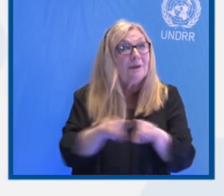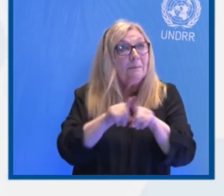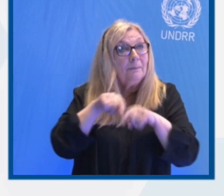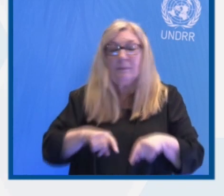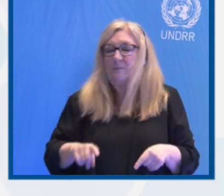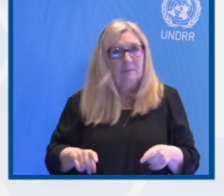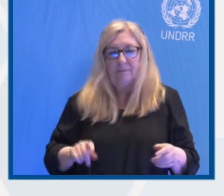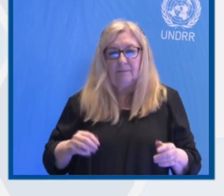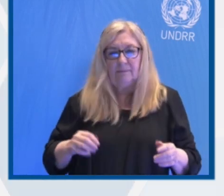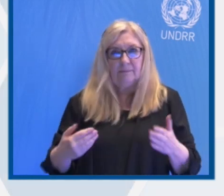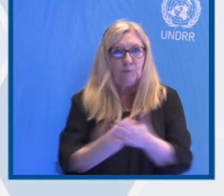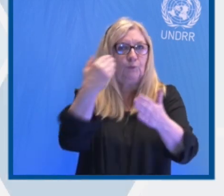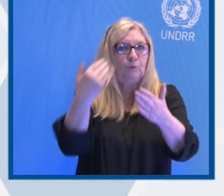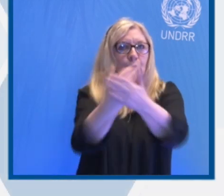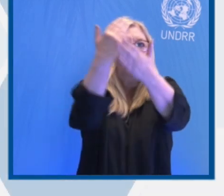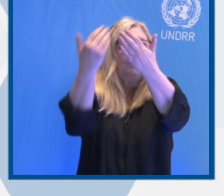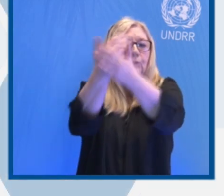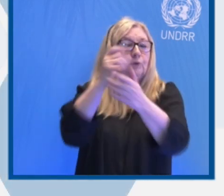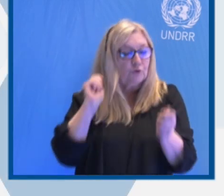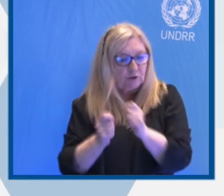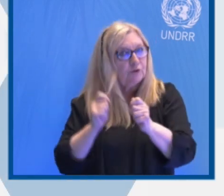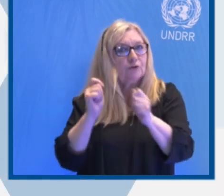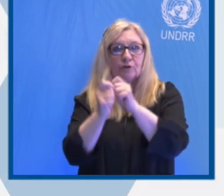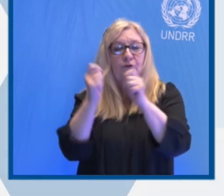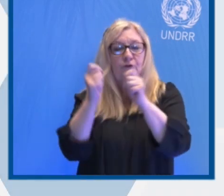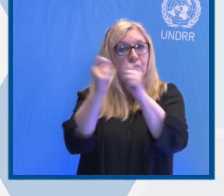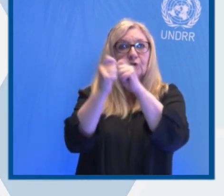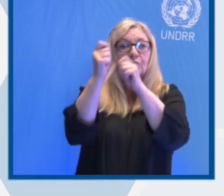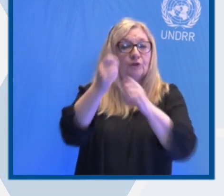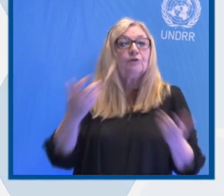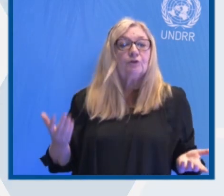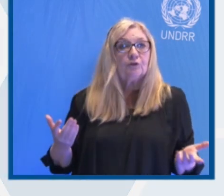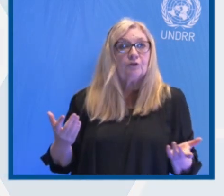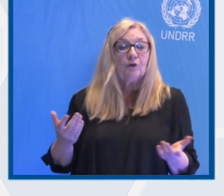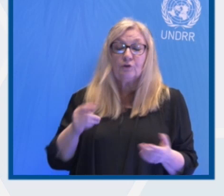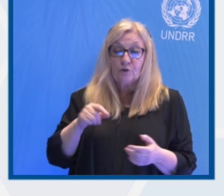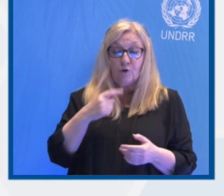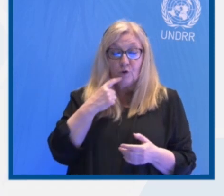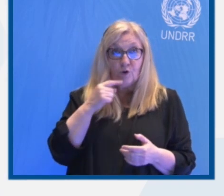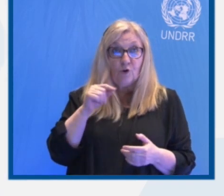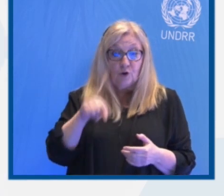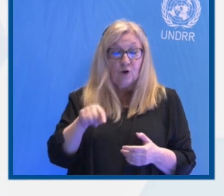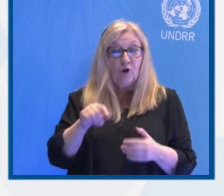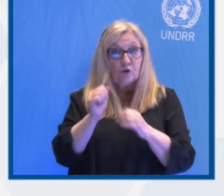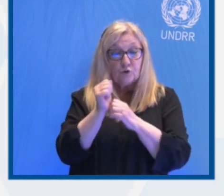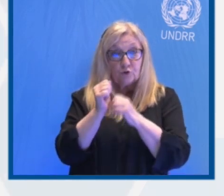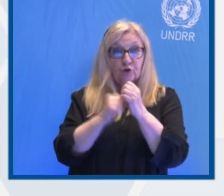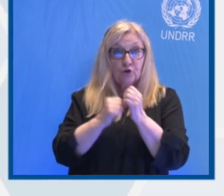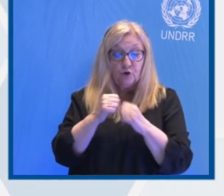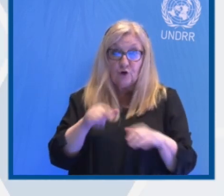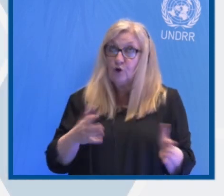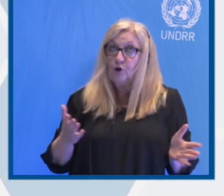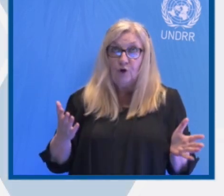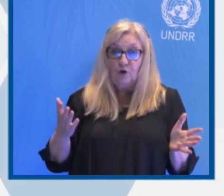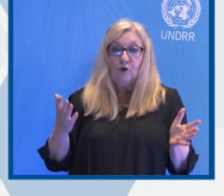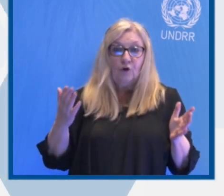because a catastrophic event that is close to the end of the life of that piece of infrastructure may actually render it